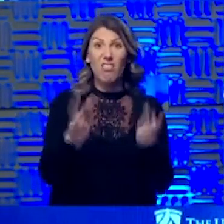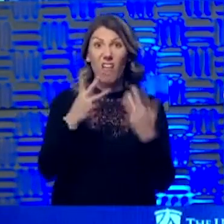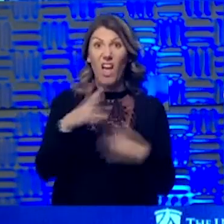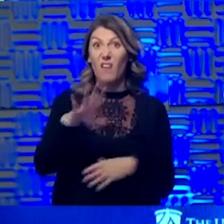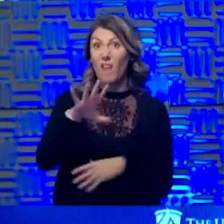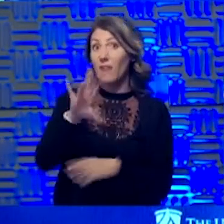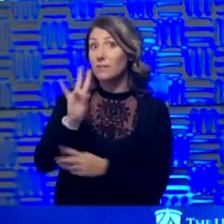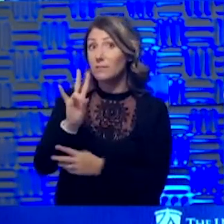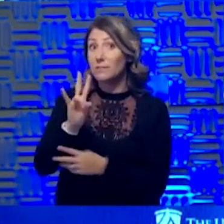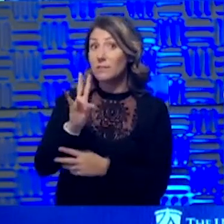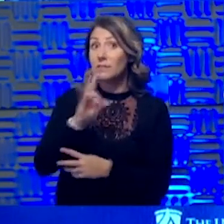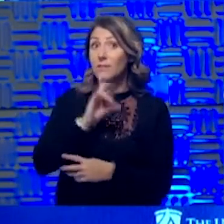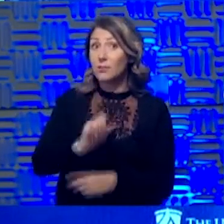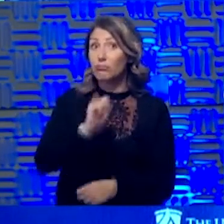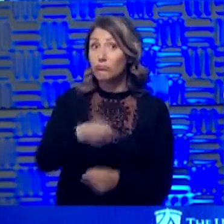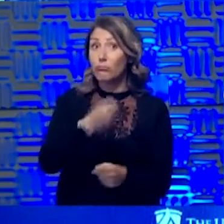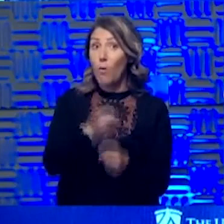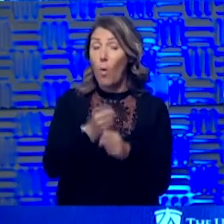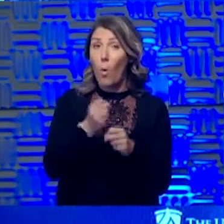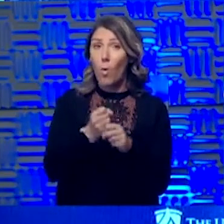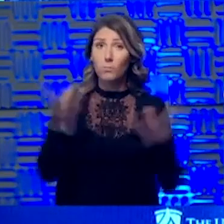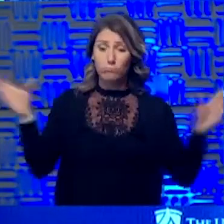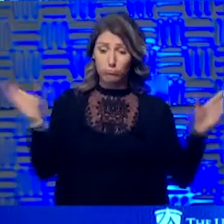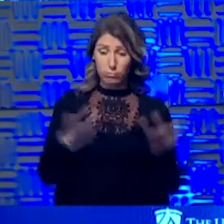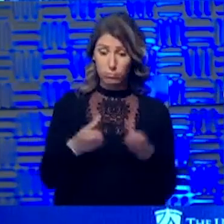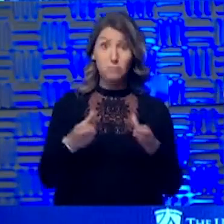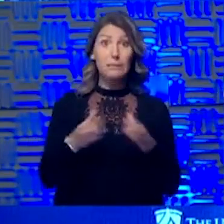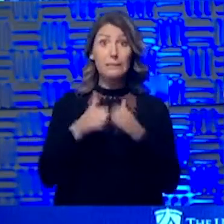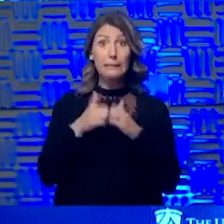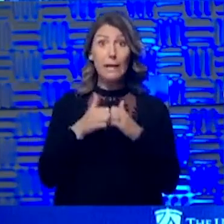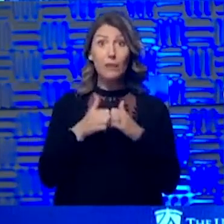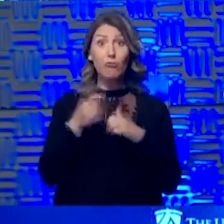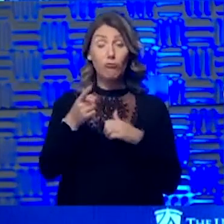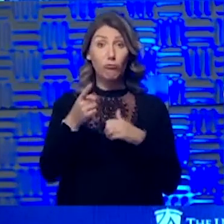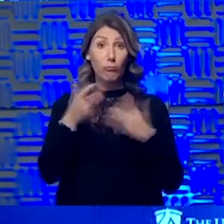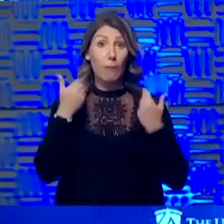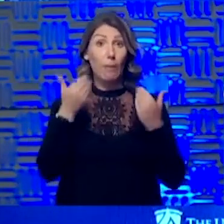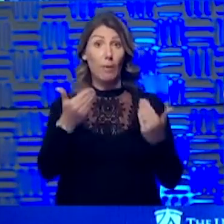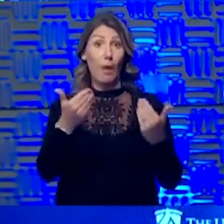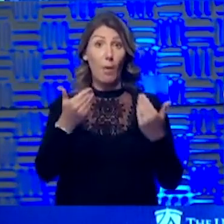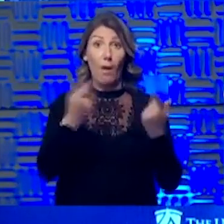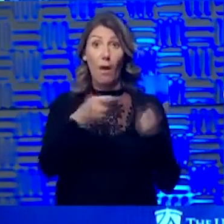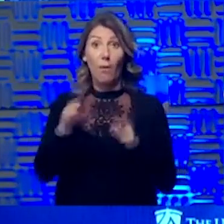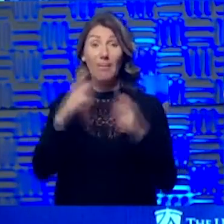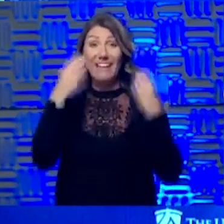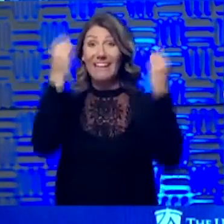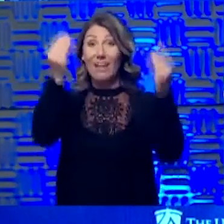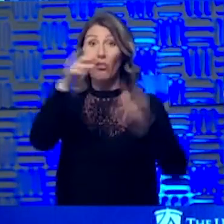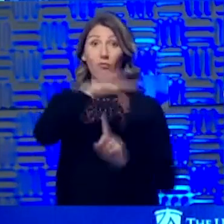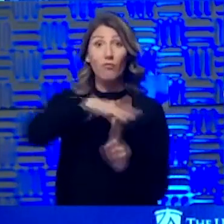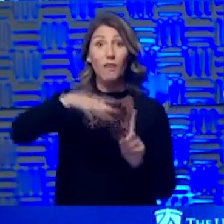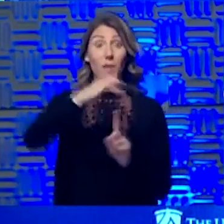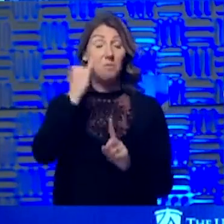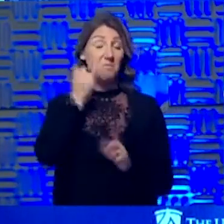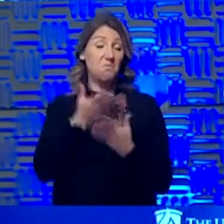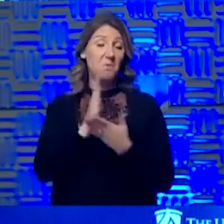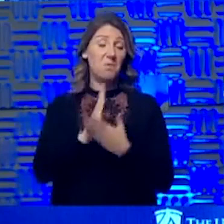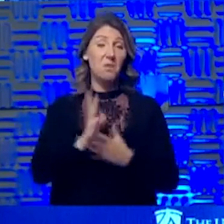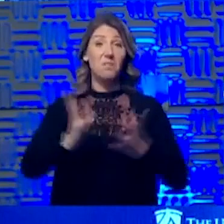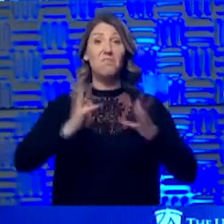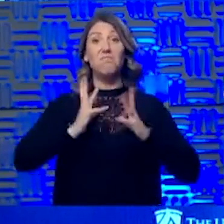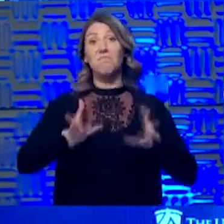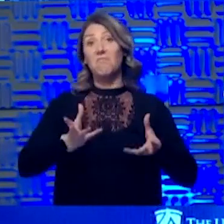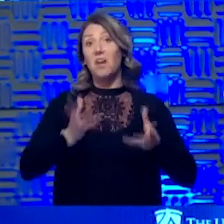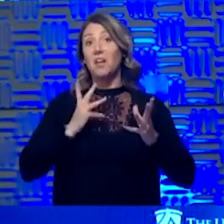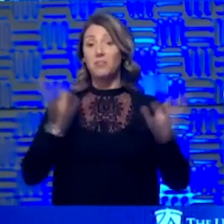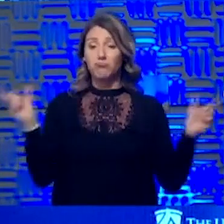you this, would you let that happen in another environment? Are you going to bring 5, if you're okay with bringing 5 to 7-year-olds together in any environment,